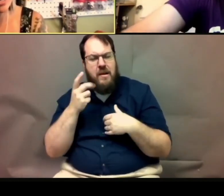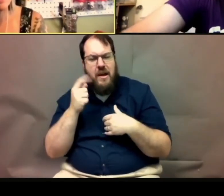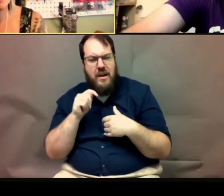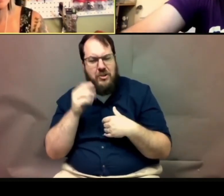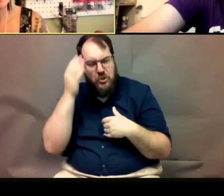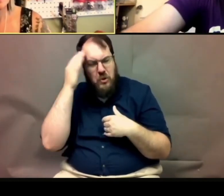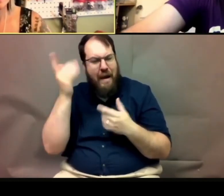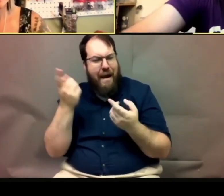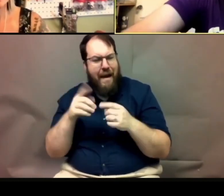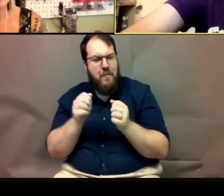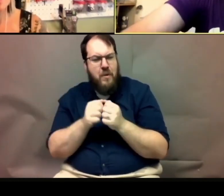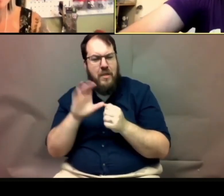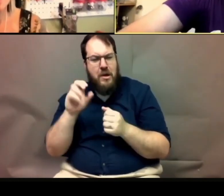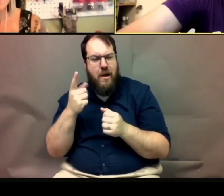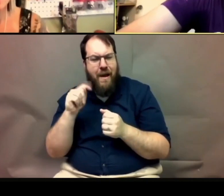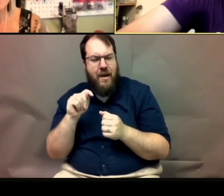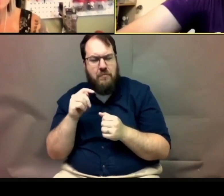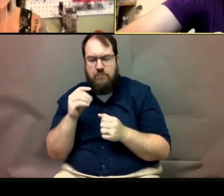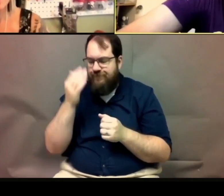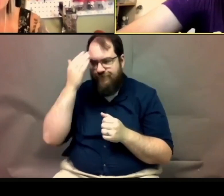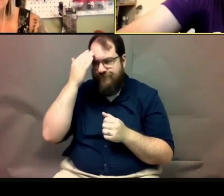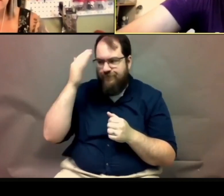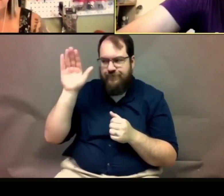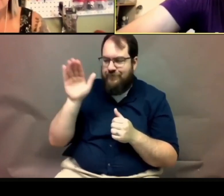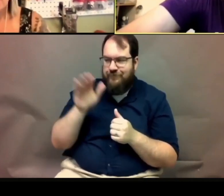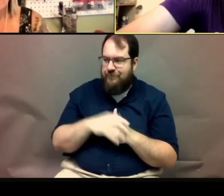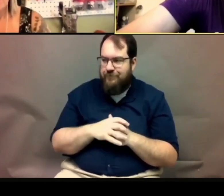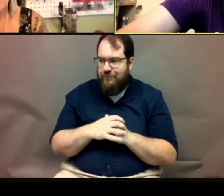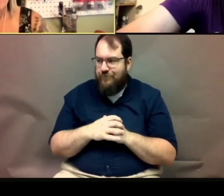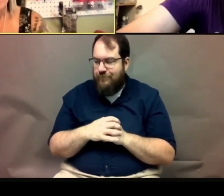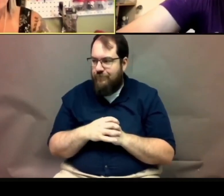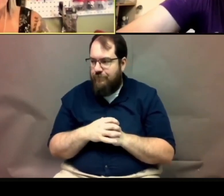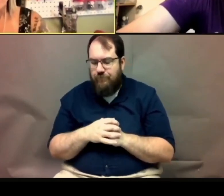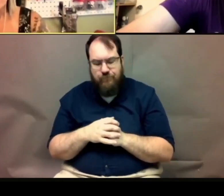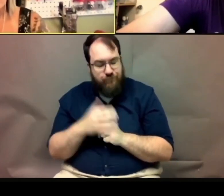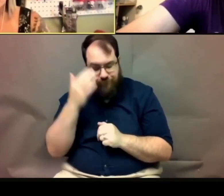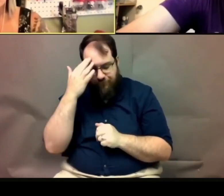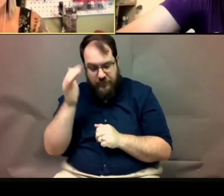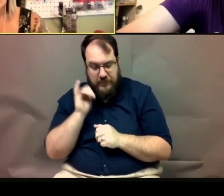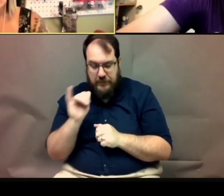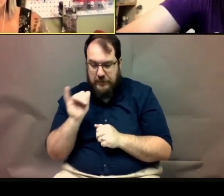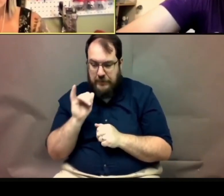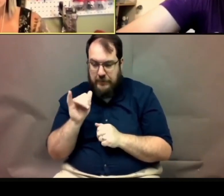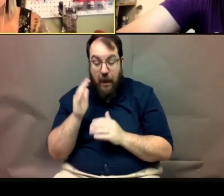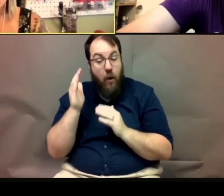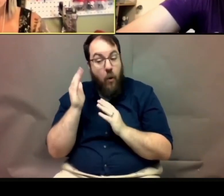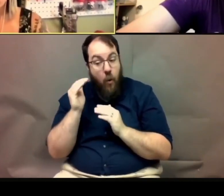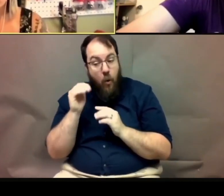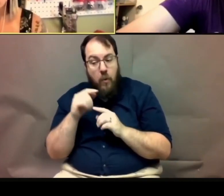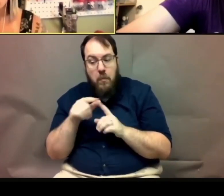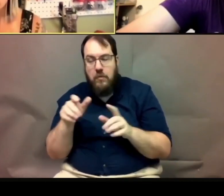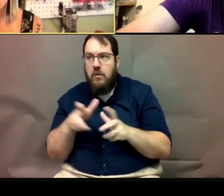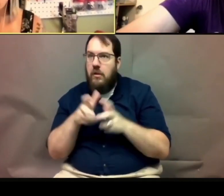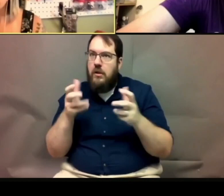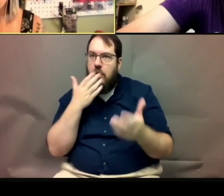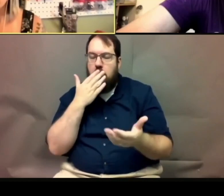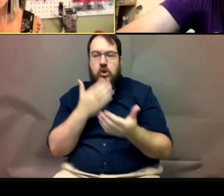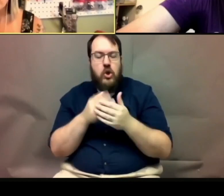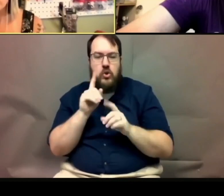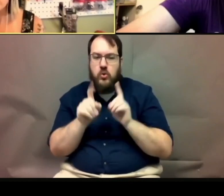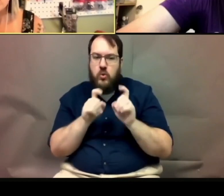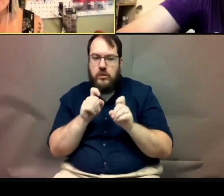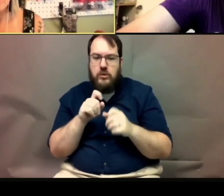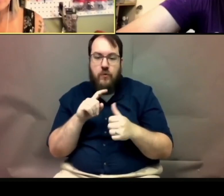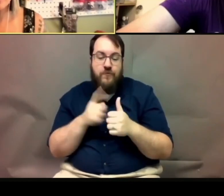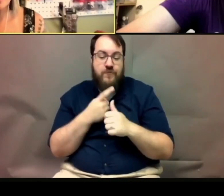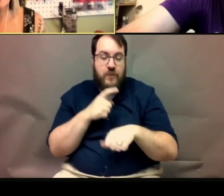with the chat? That I do not know. I don't know either. I hope so, because there were so many good questions. So first